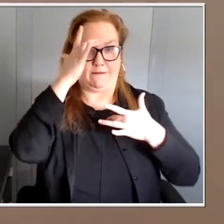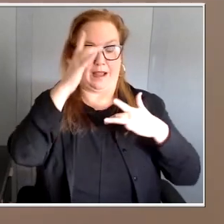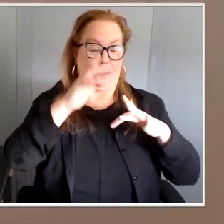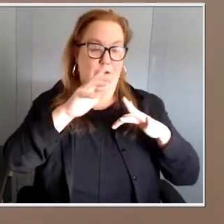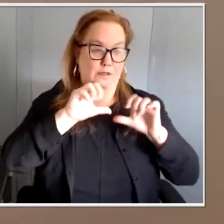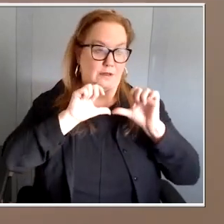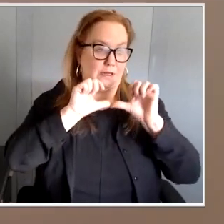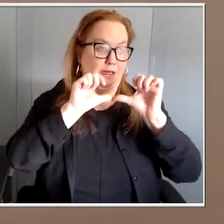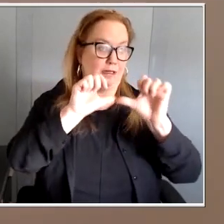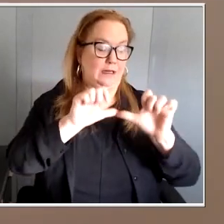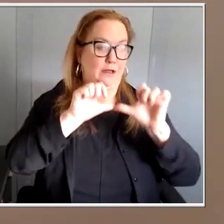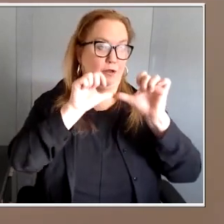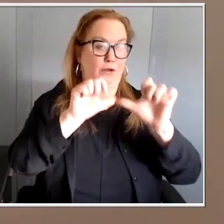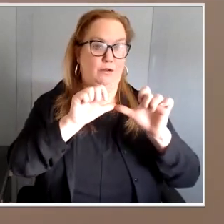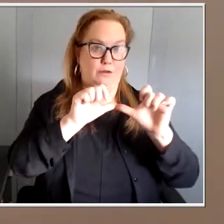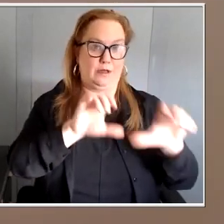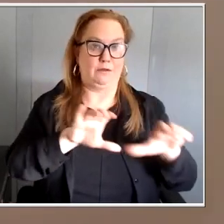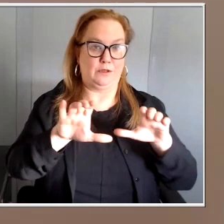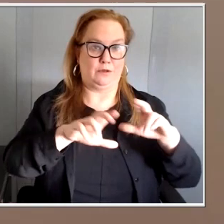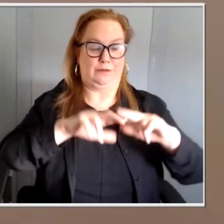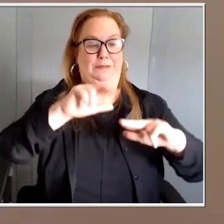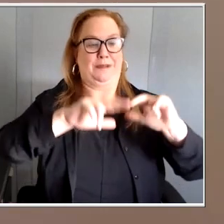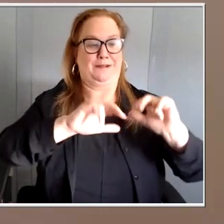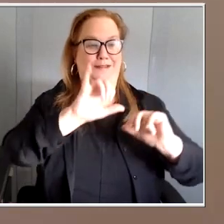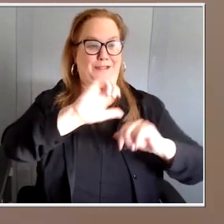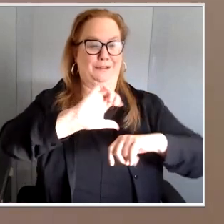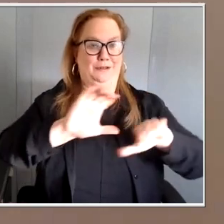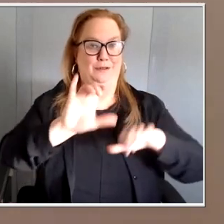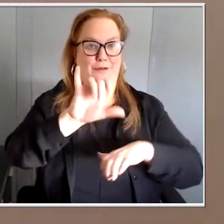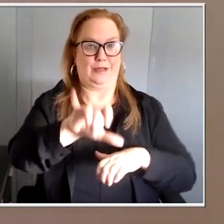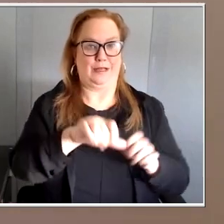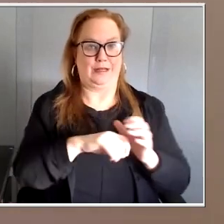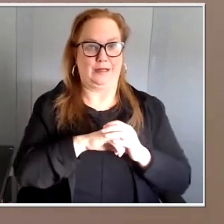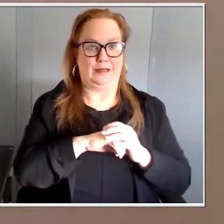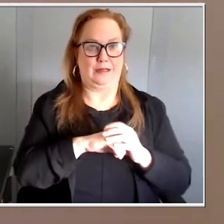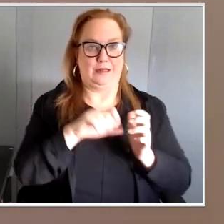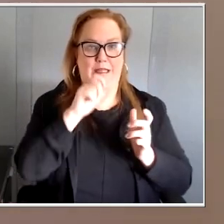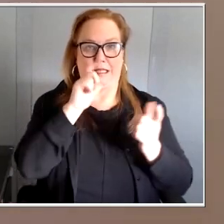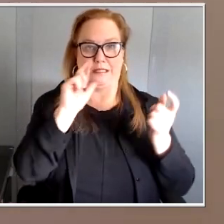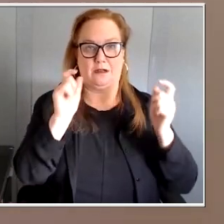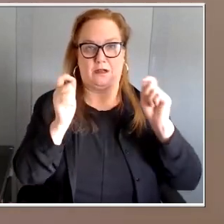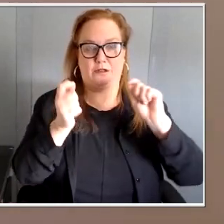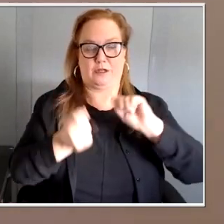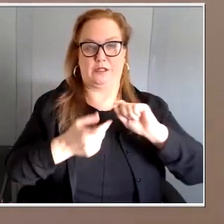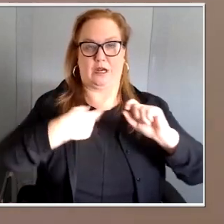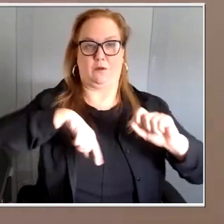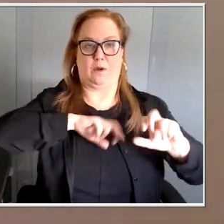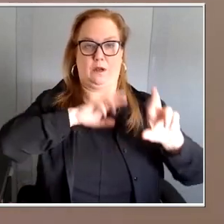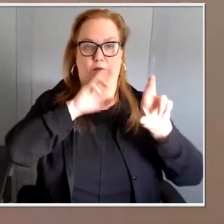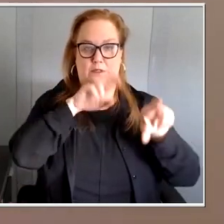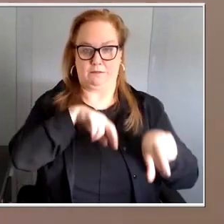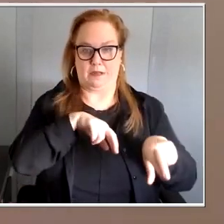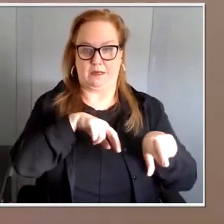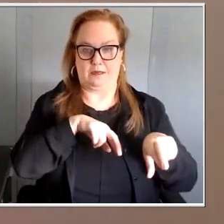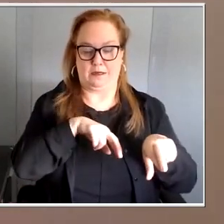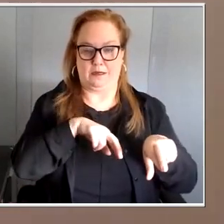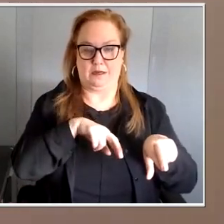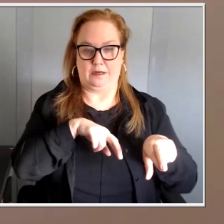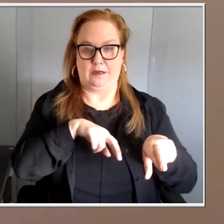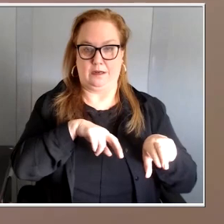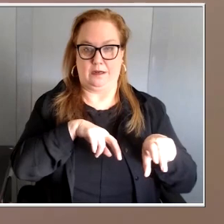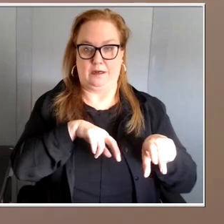it's going to do. It's doing what it was built to do, and that's not going to change. It's how we respond to it, and we did,